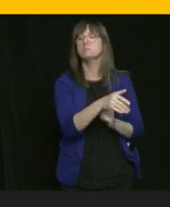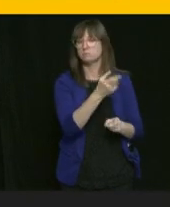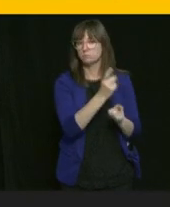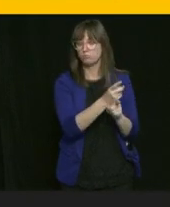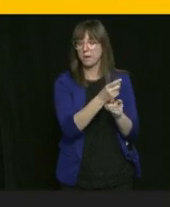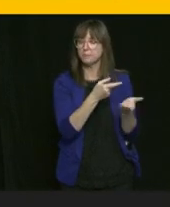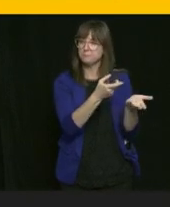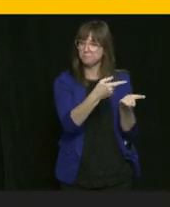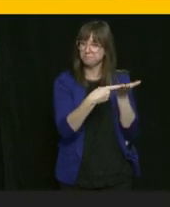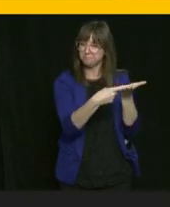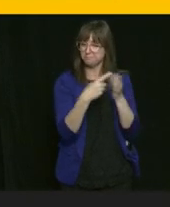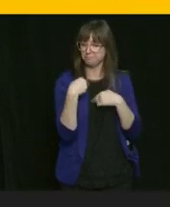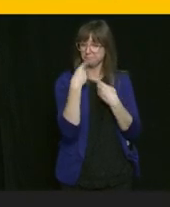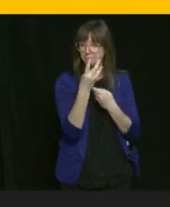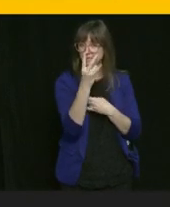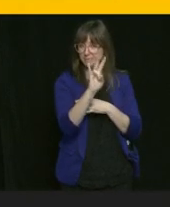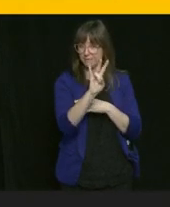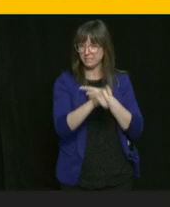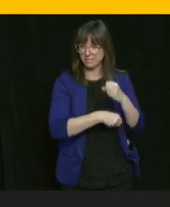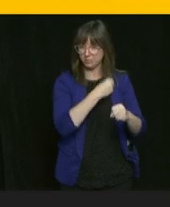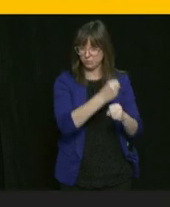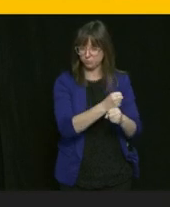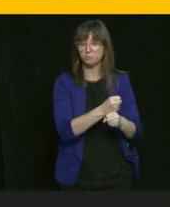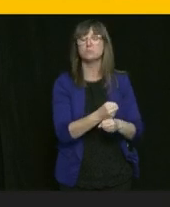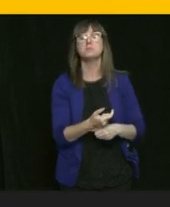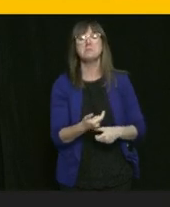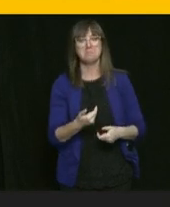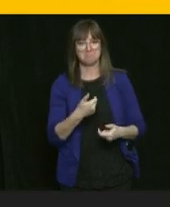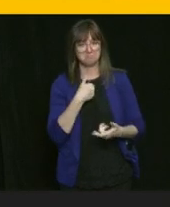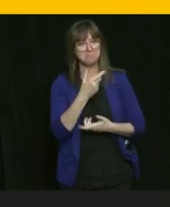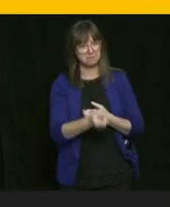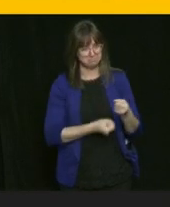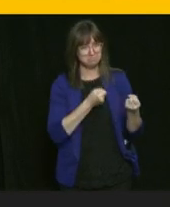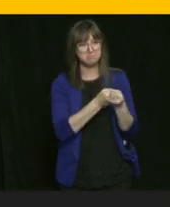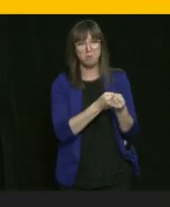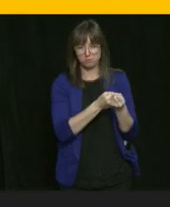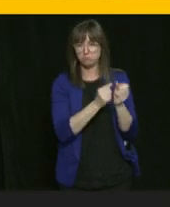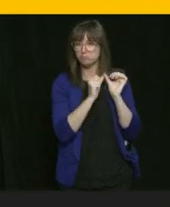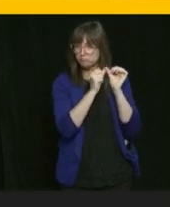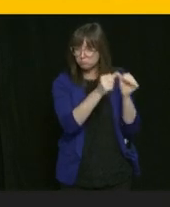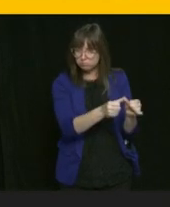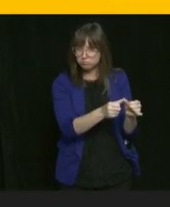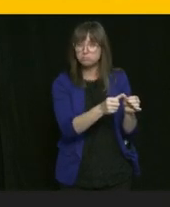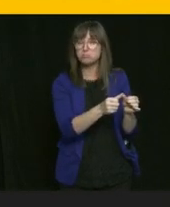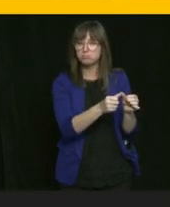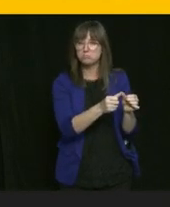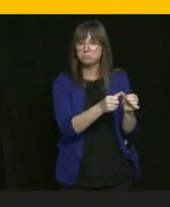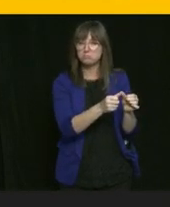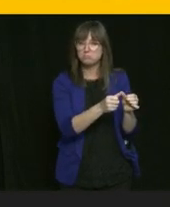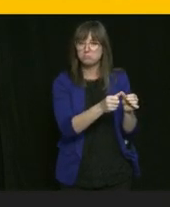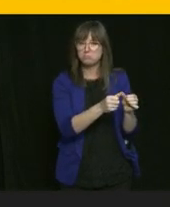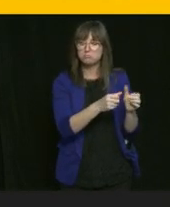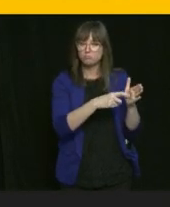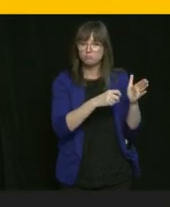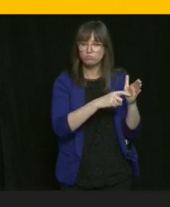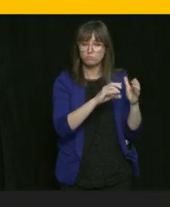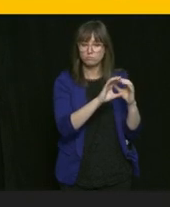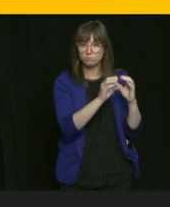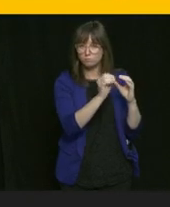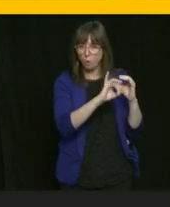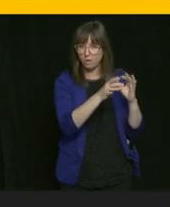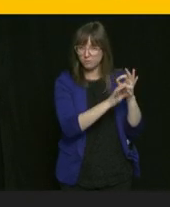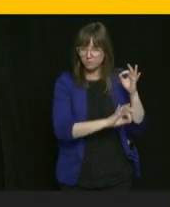for 7 years I have been supporting this Keystone XL project. It is a great way